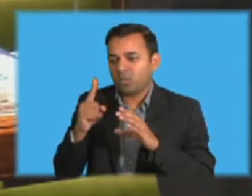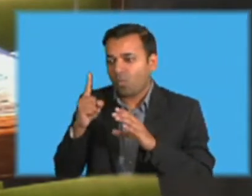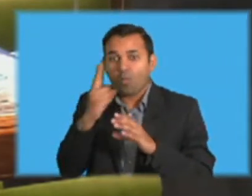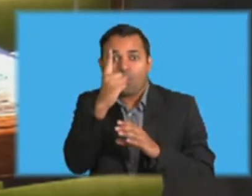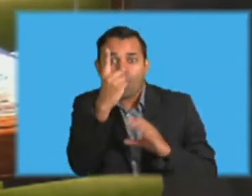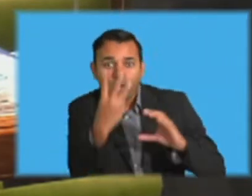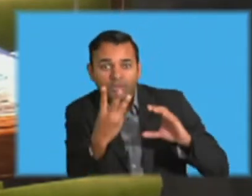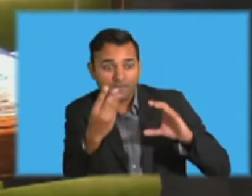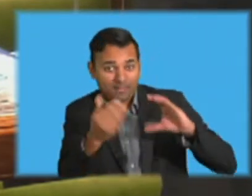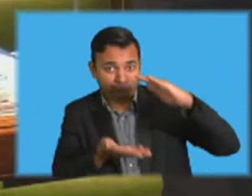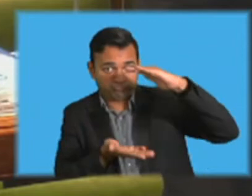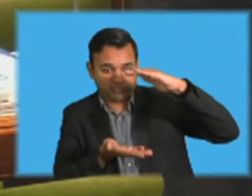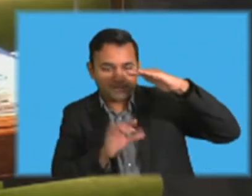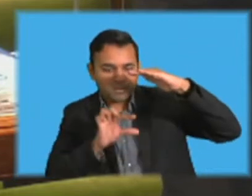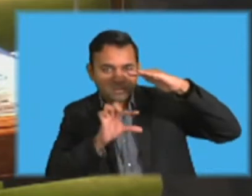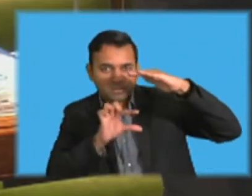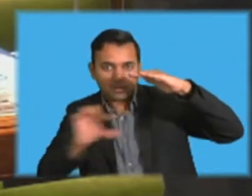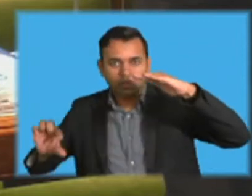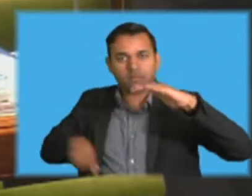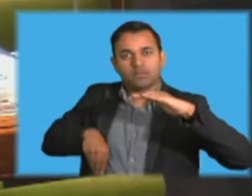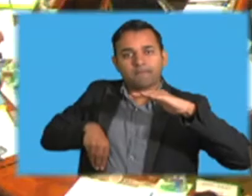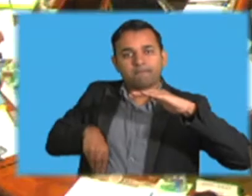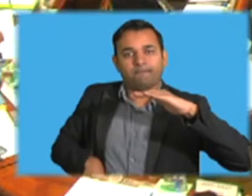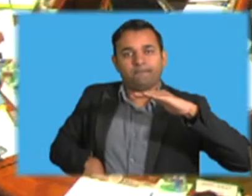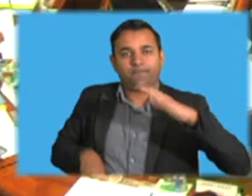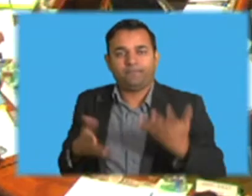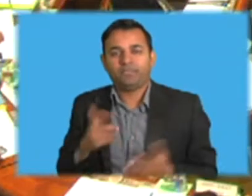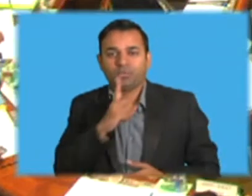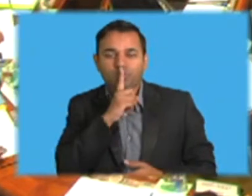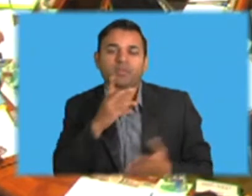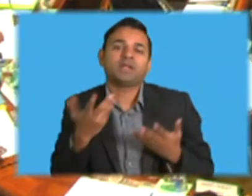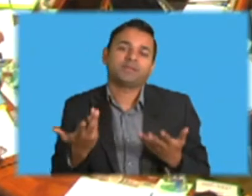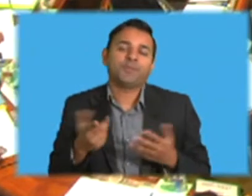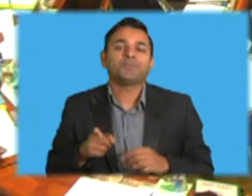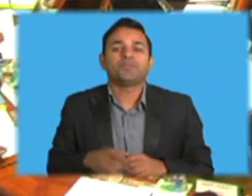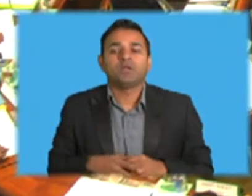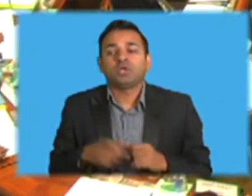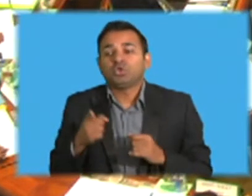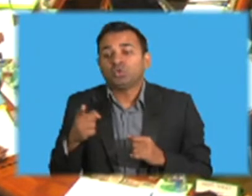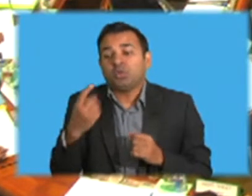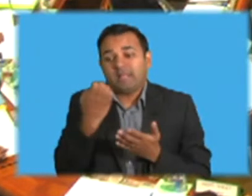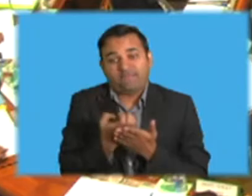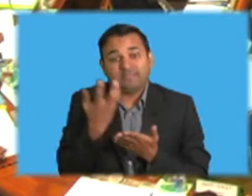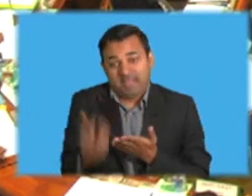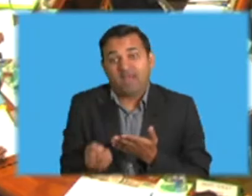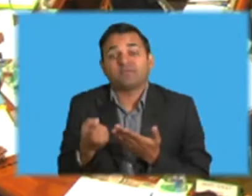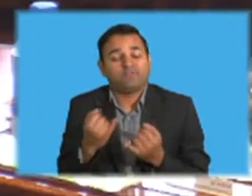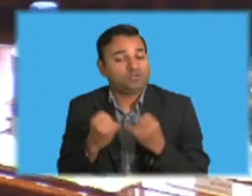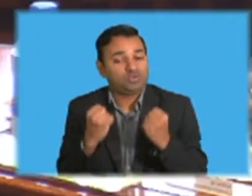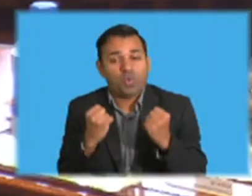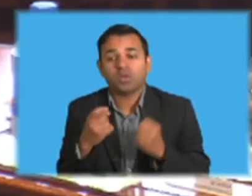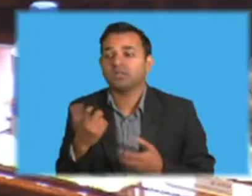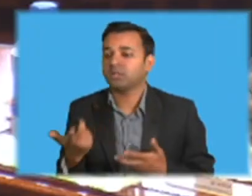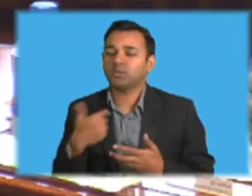taken by the bus drivers. And so there's a very strong emphasis, in fact, by the bus operators that there needs to be